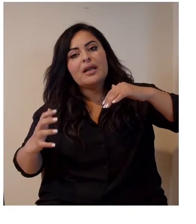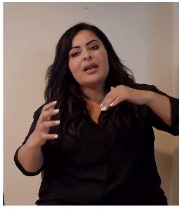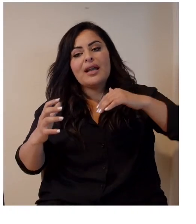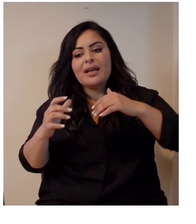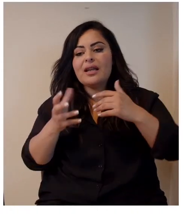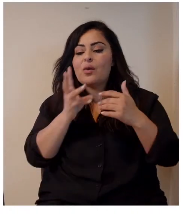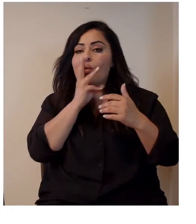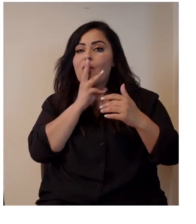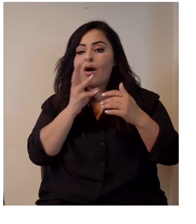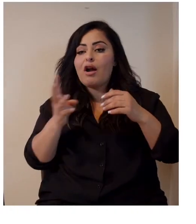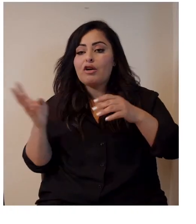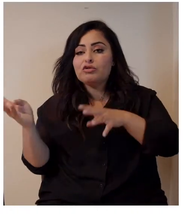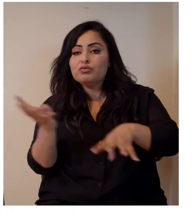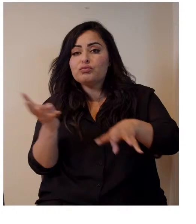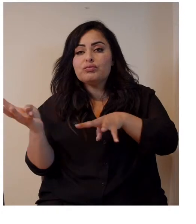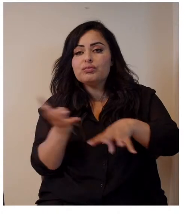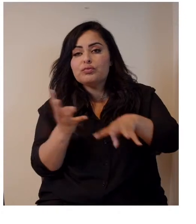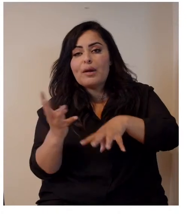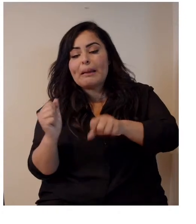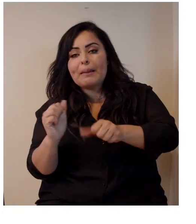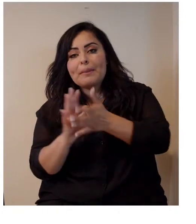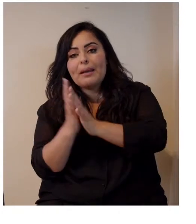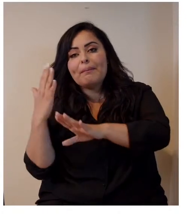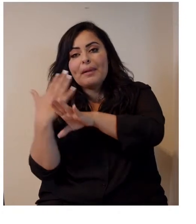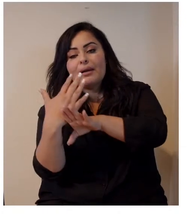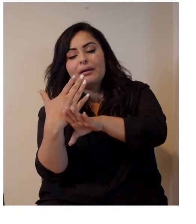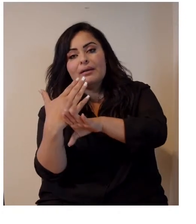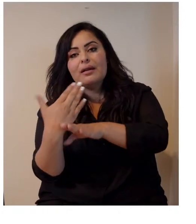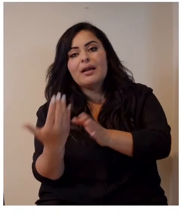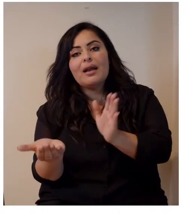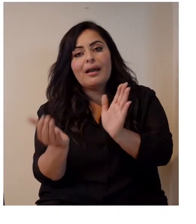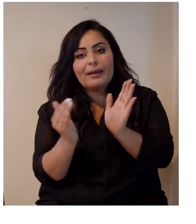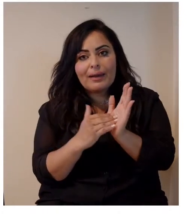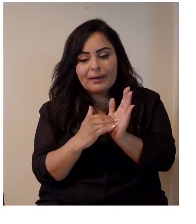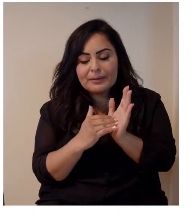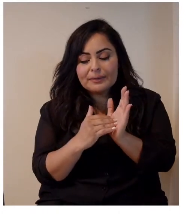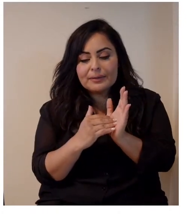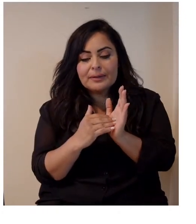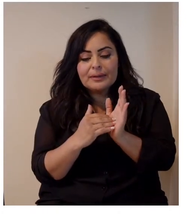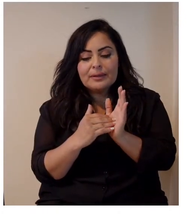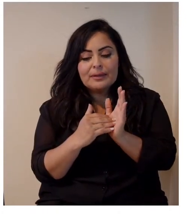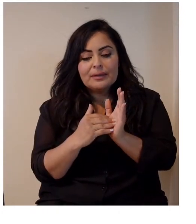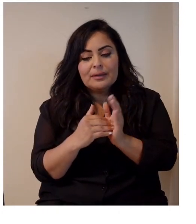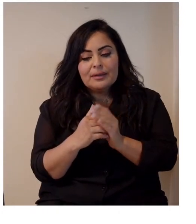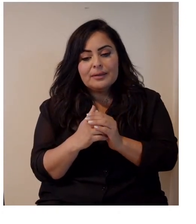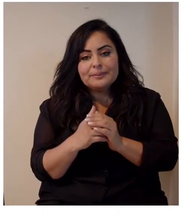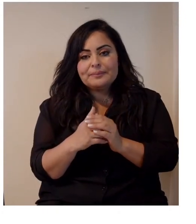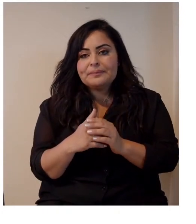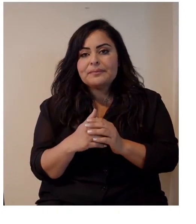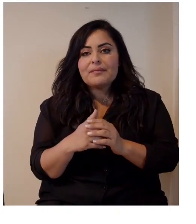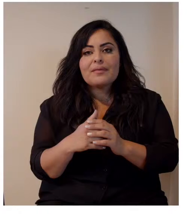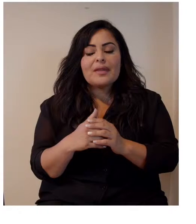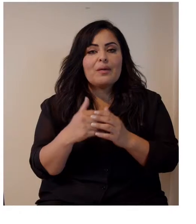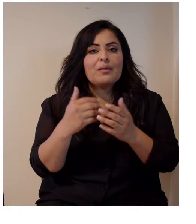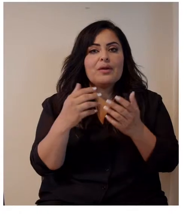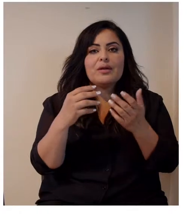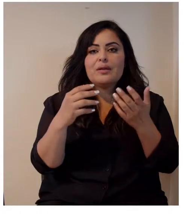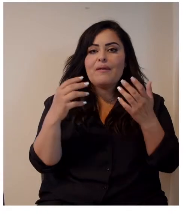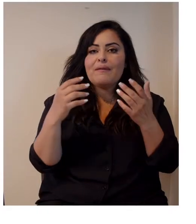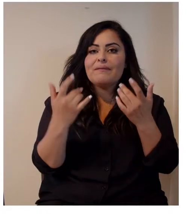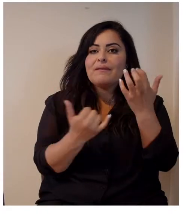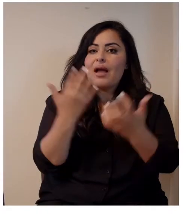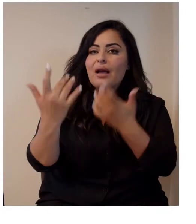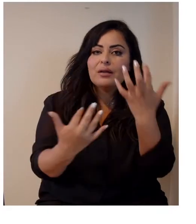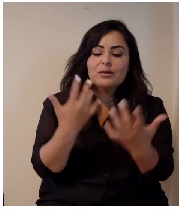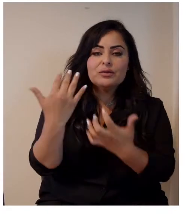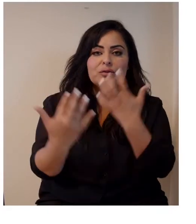that is what creates the potential for the mudslides. Having said all of that, with wildfires, we